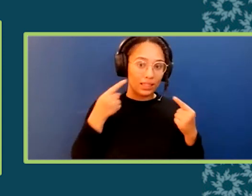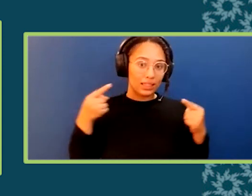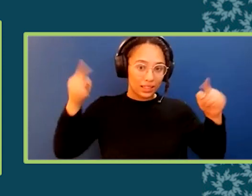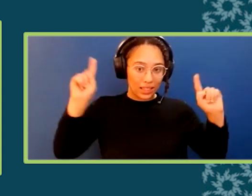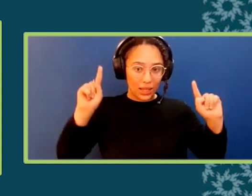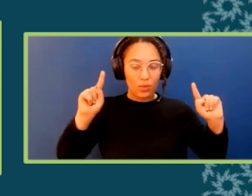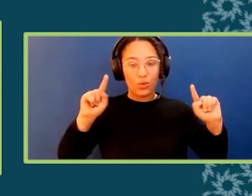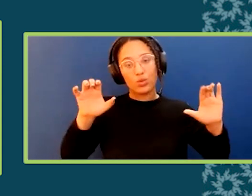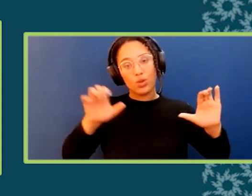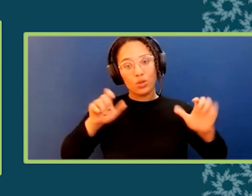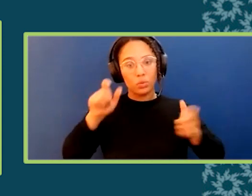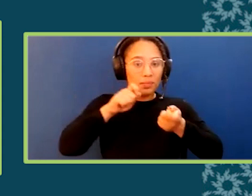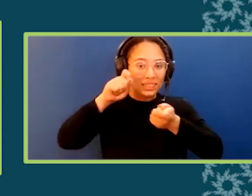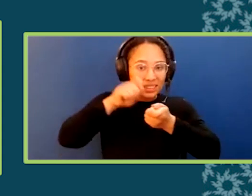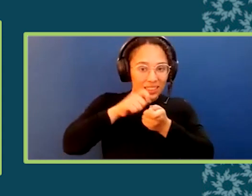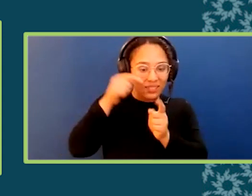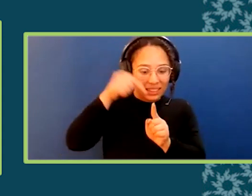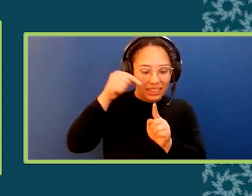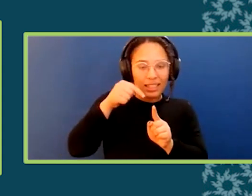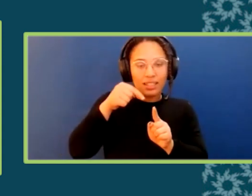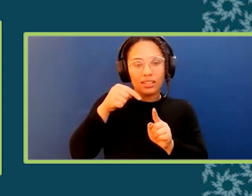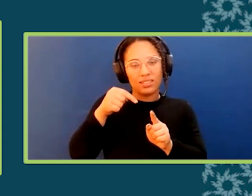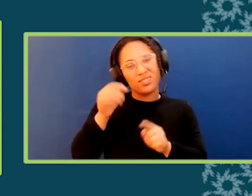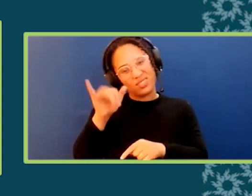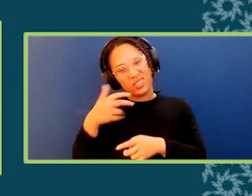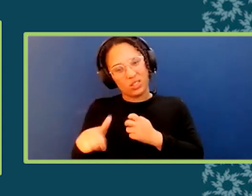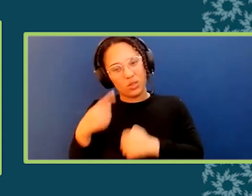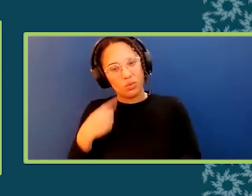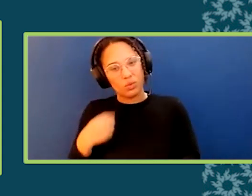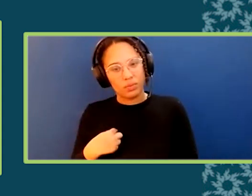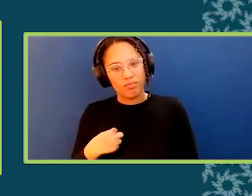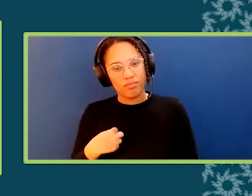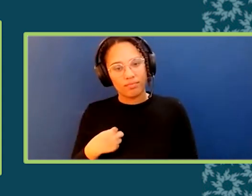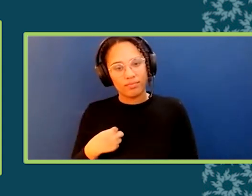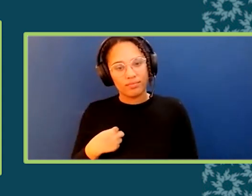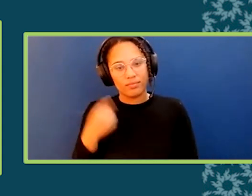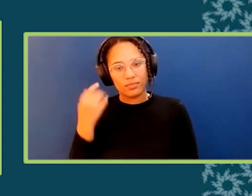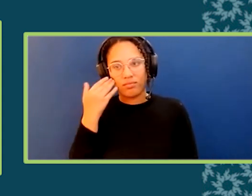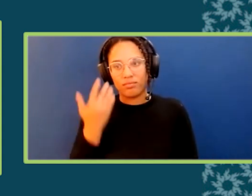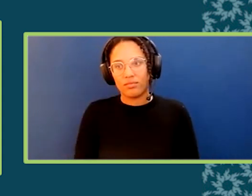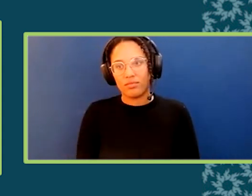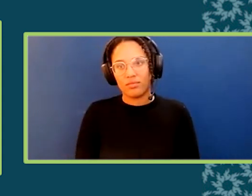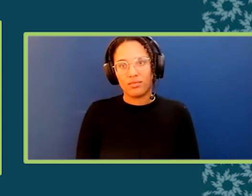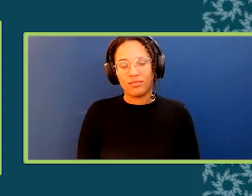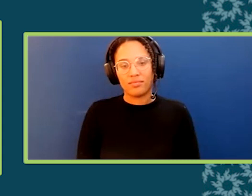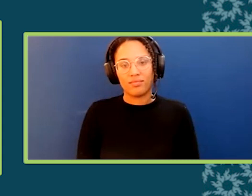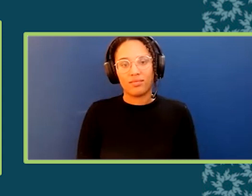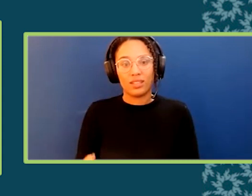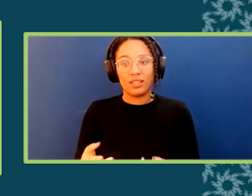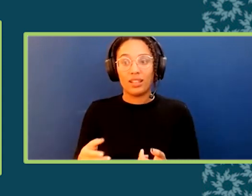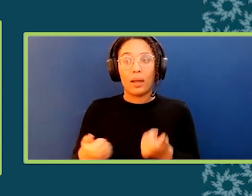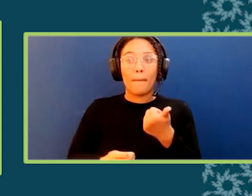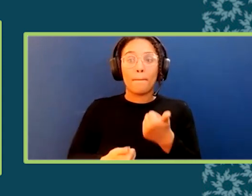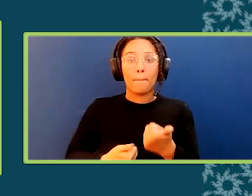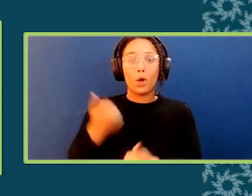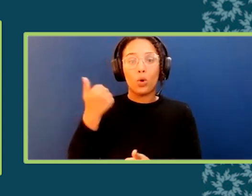way is extremely tough for me. Finding out that the majority of CEOs have some